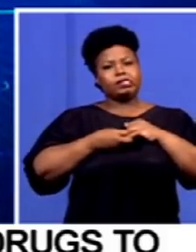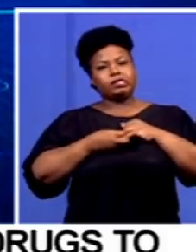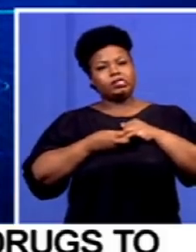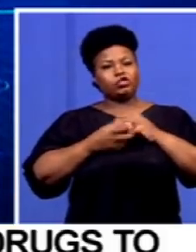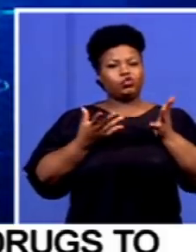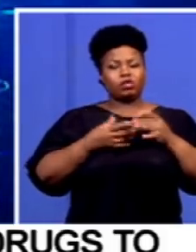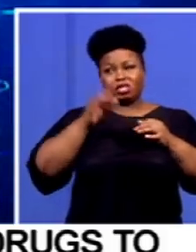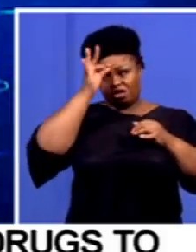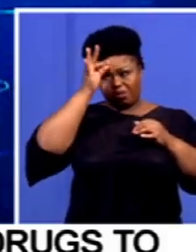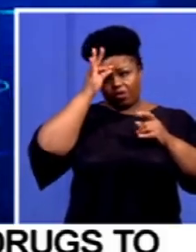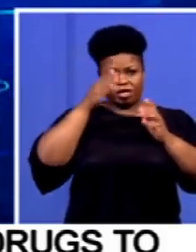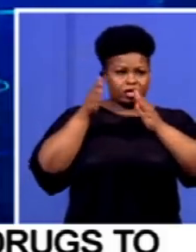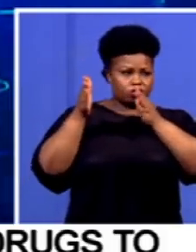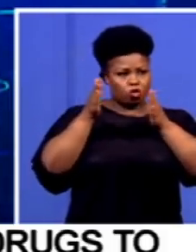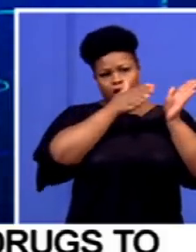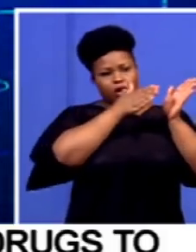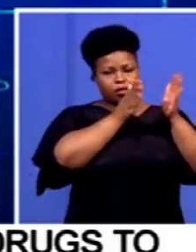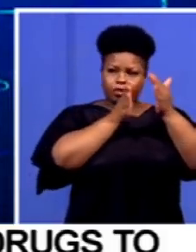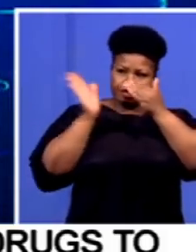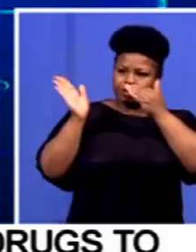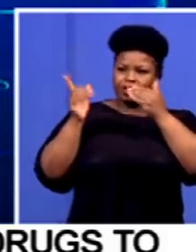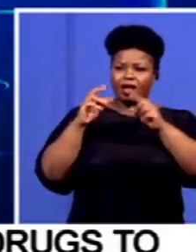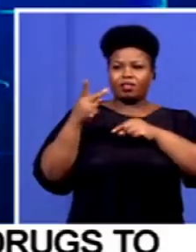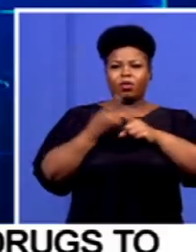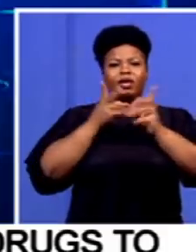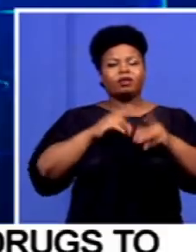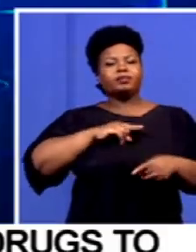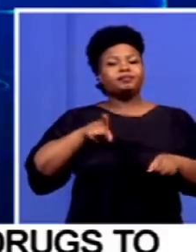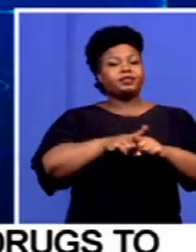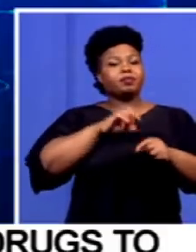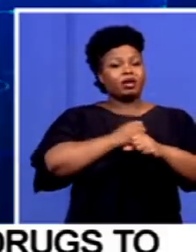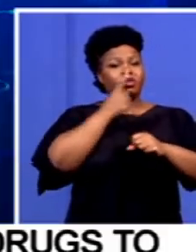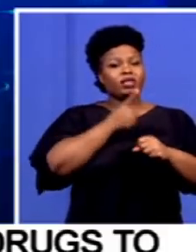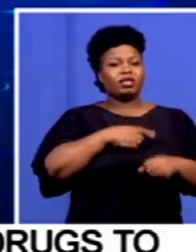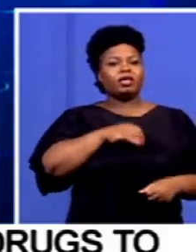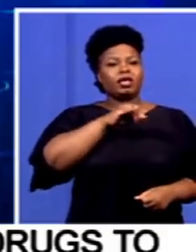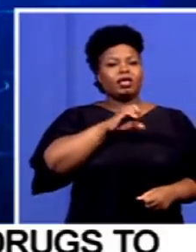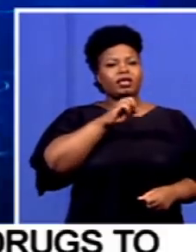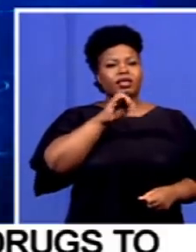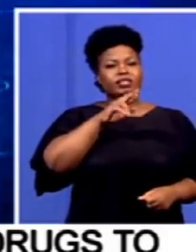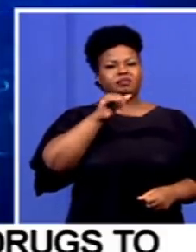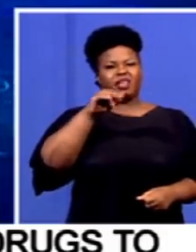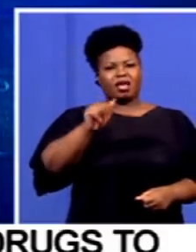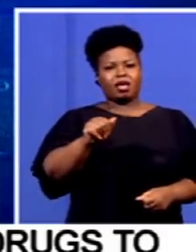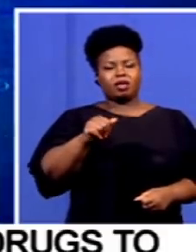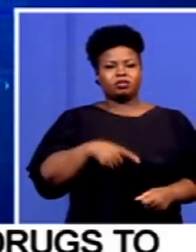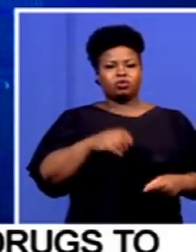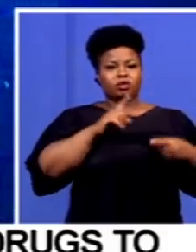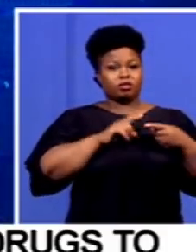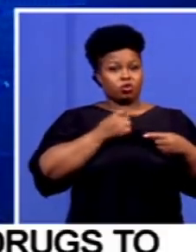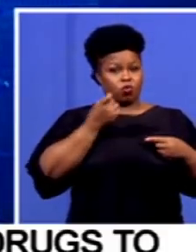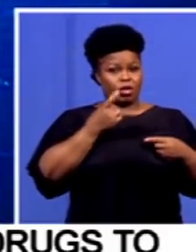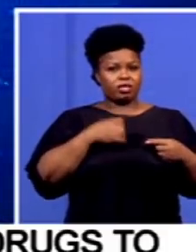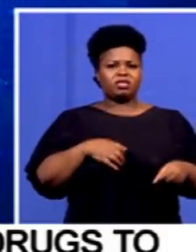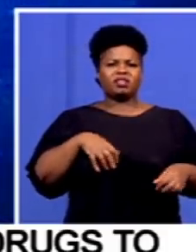distract the police. Also in Gauteng, near Erasmia, there was one in a disused